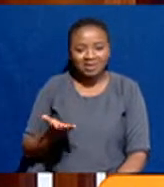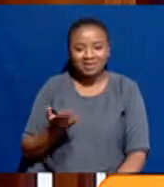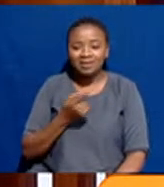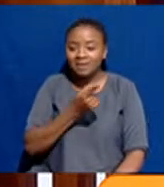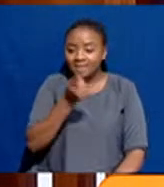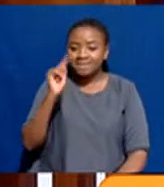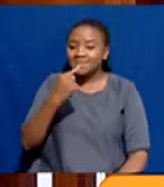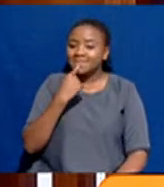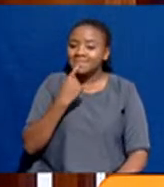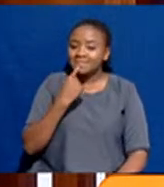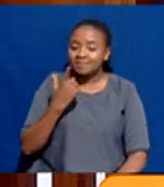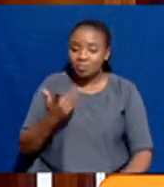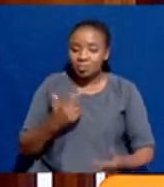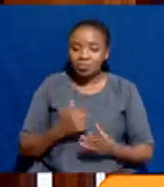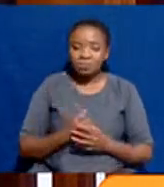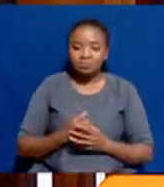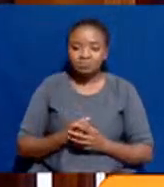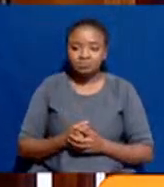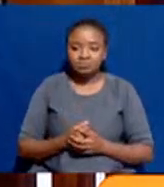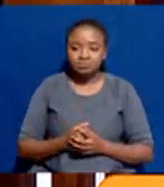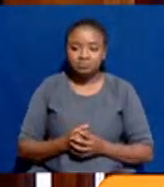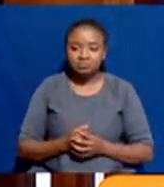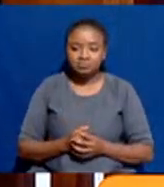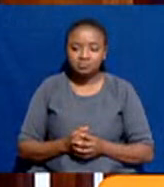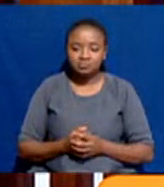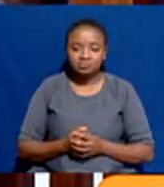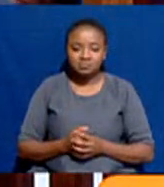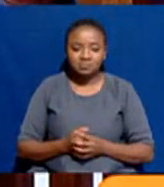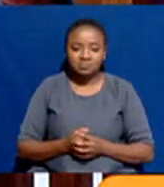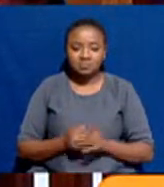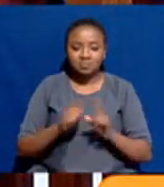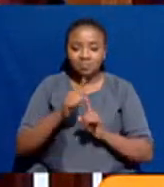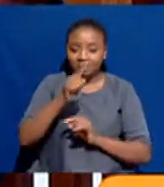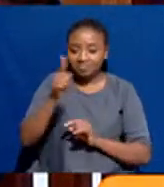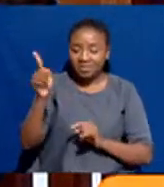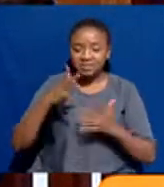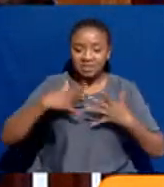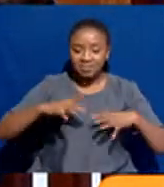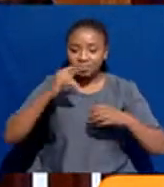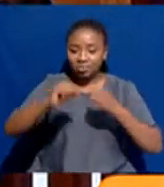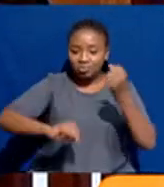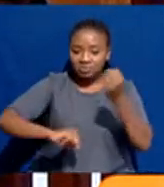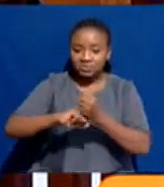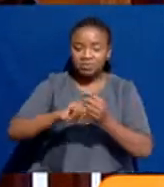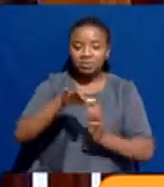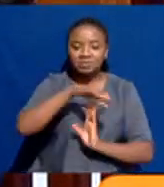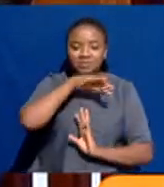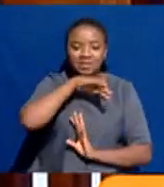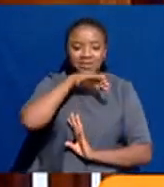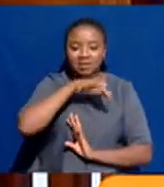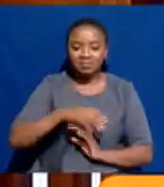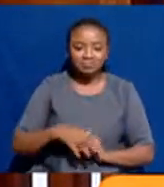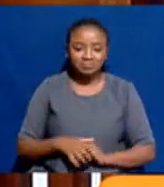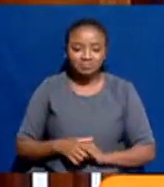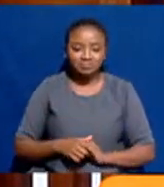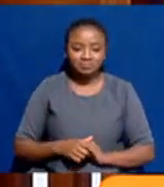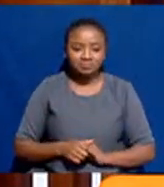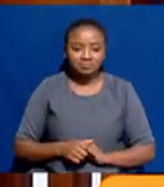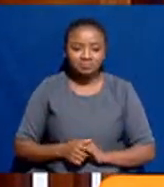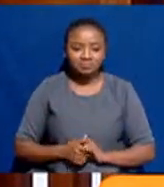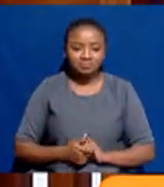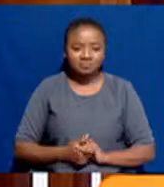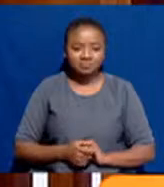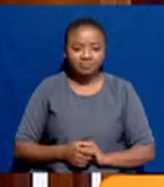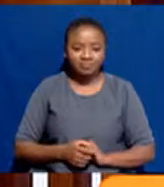say, and this is obviously people who support Raila, okay? Mm. And